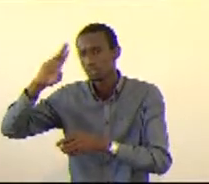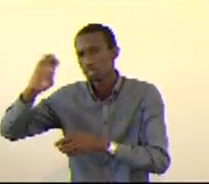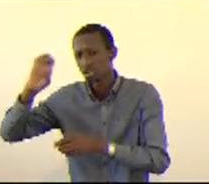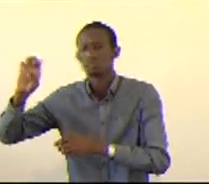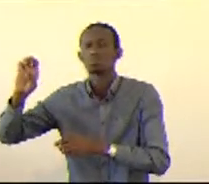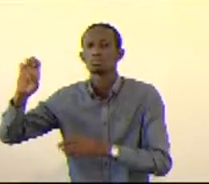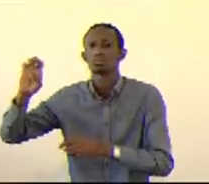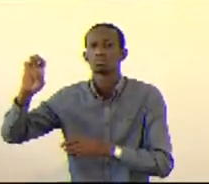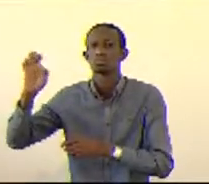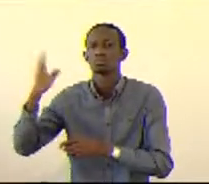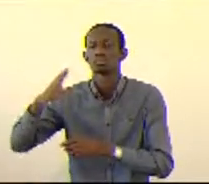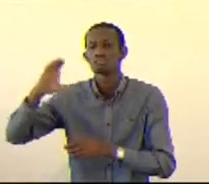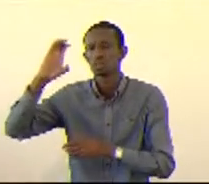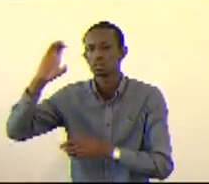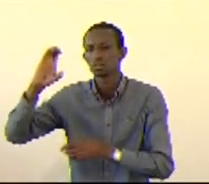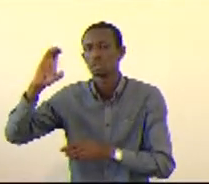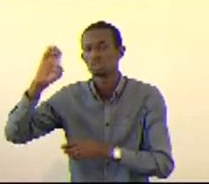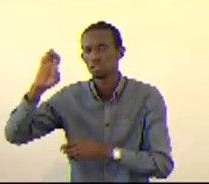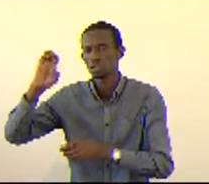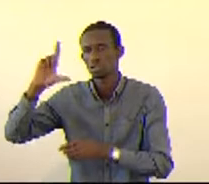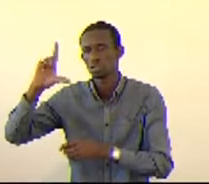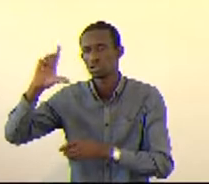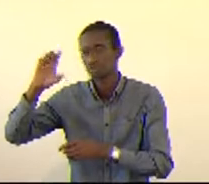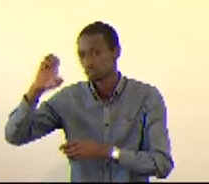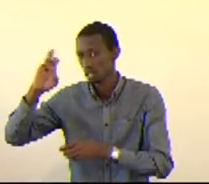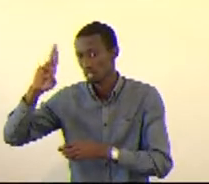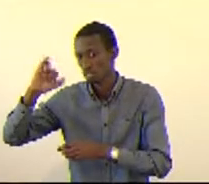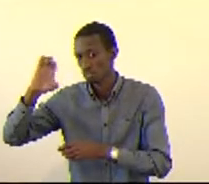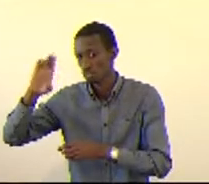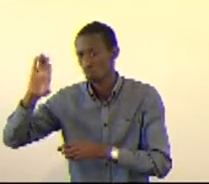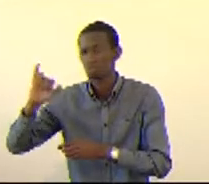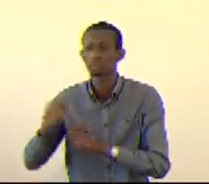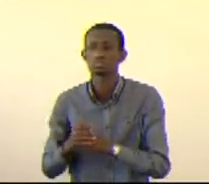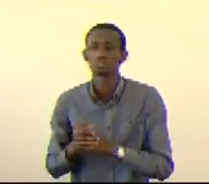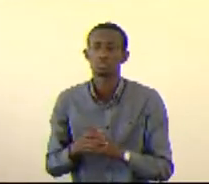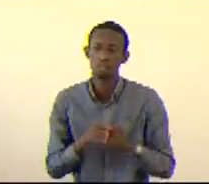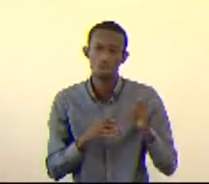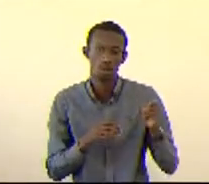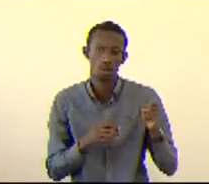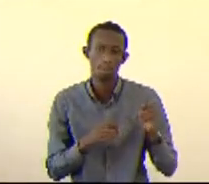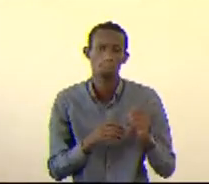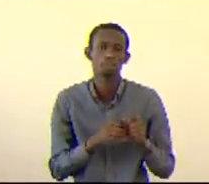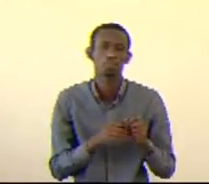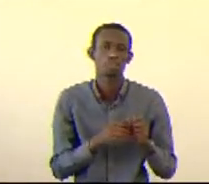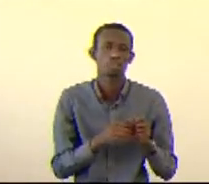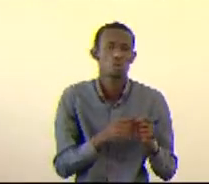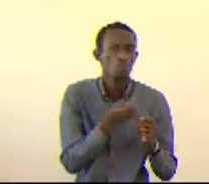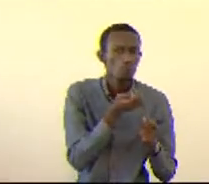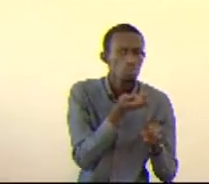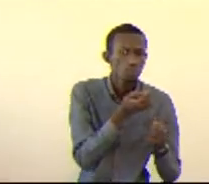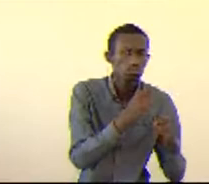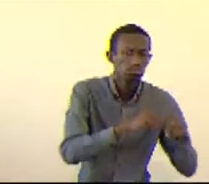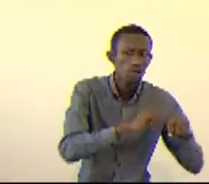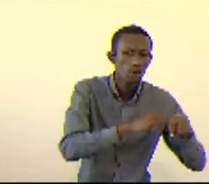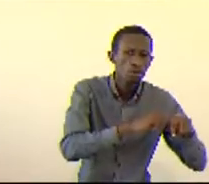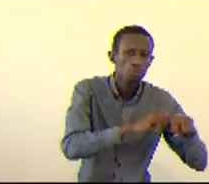more friendly with degree Celsius. Then you have heat absorbed, which is in joules, you put a stroke, and then time, the unit